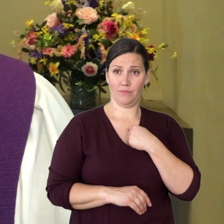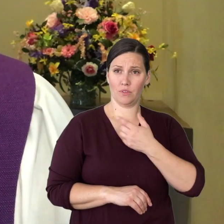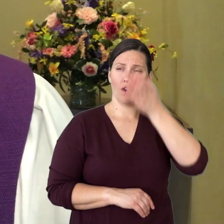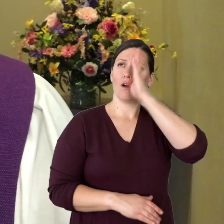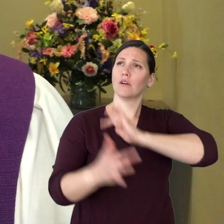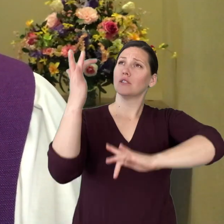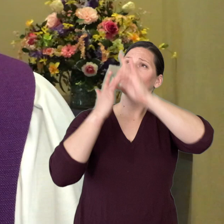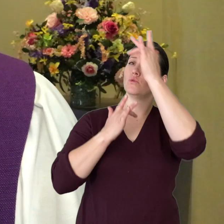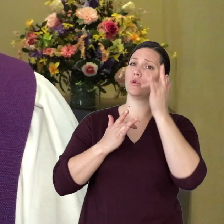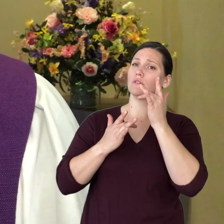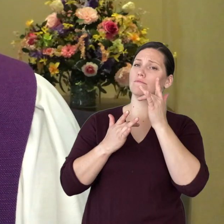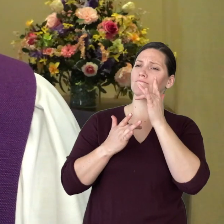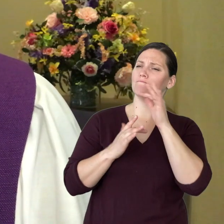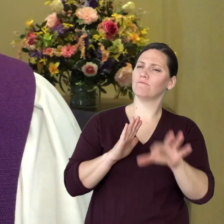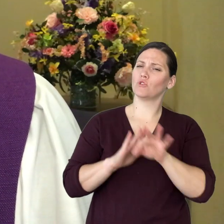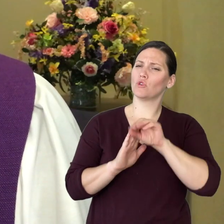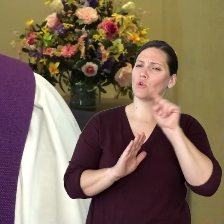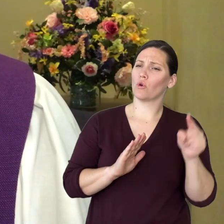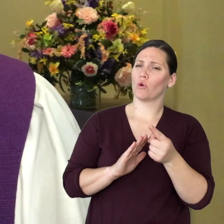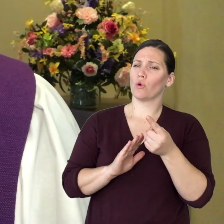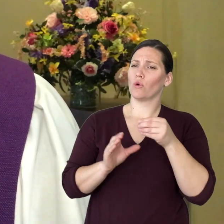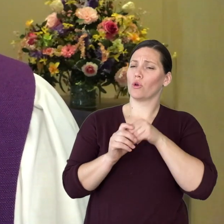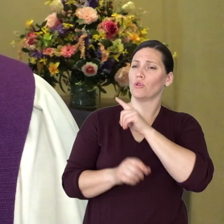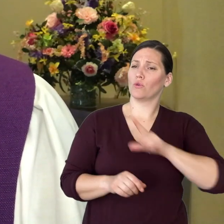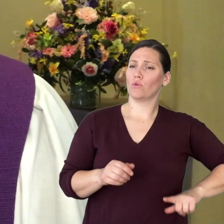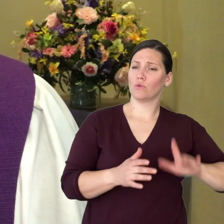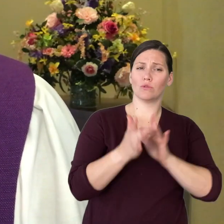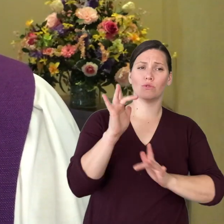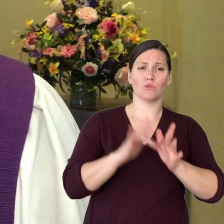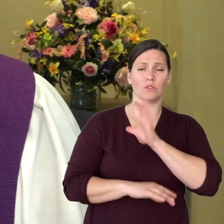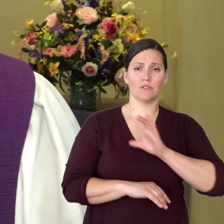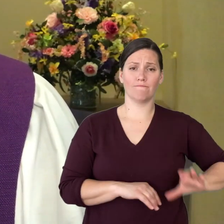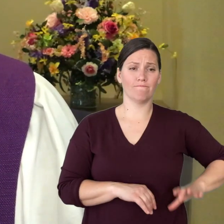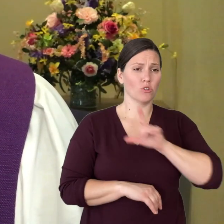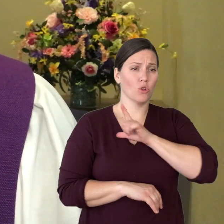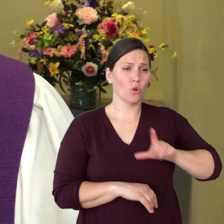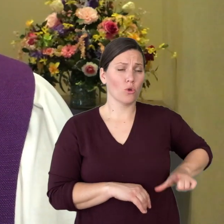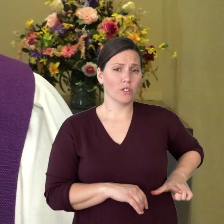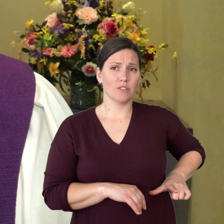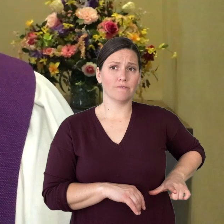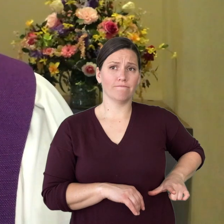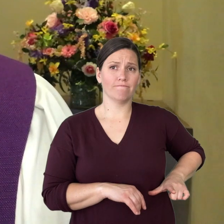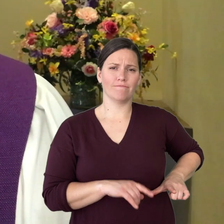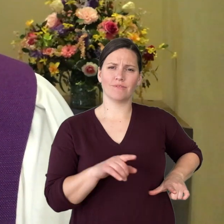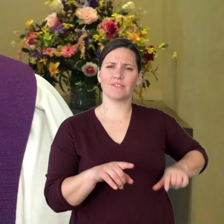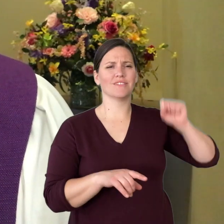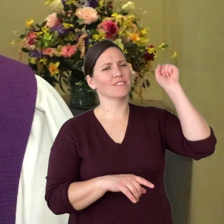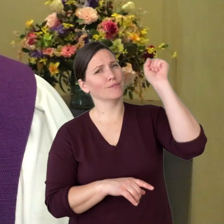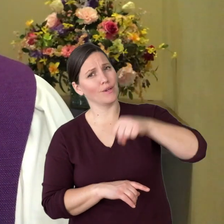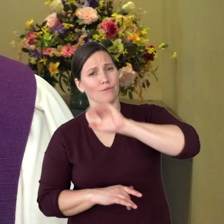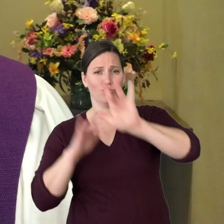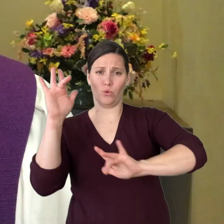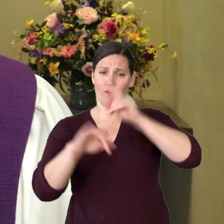God's mercy is found only in the Lord Jesus Christ. The Lord is merciful to